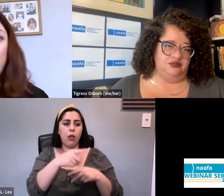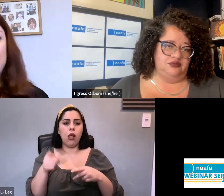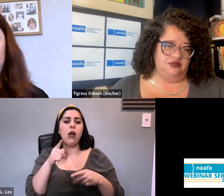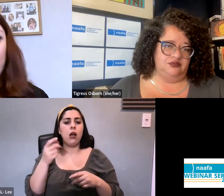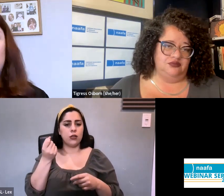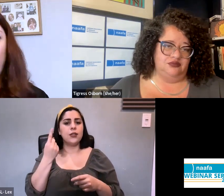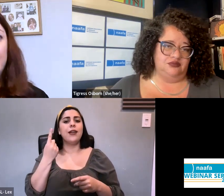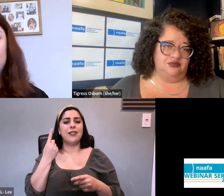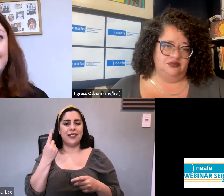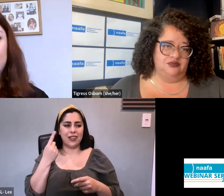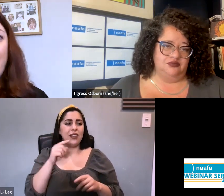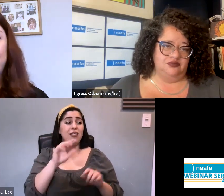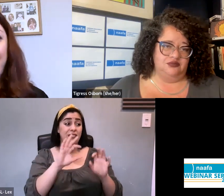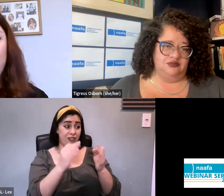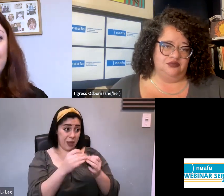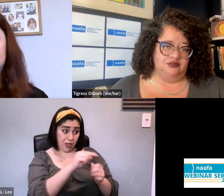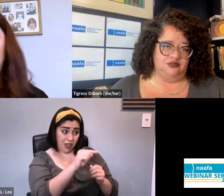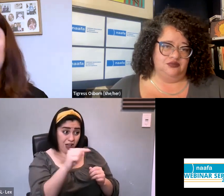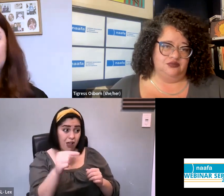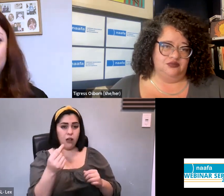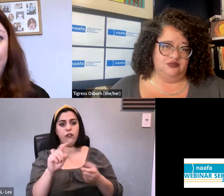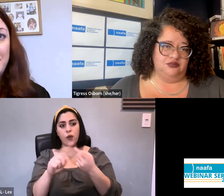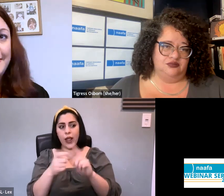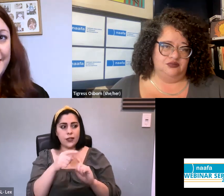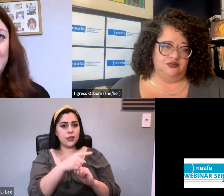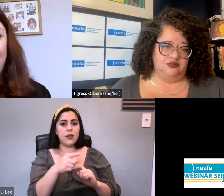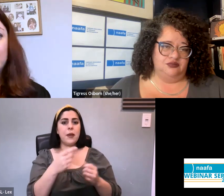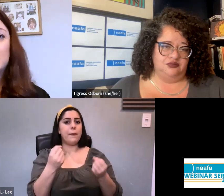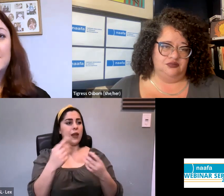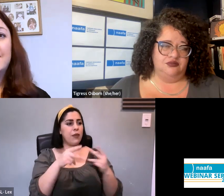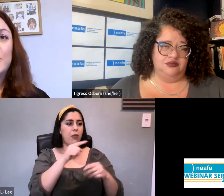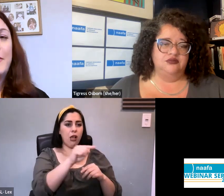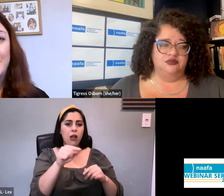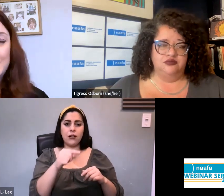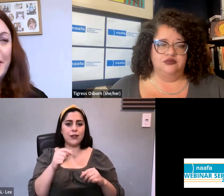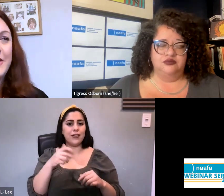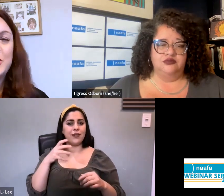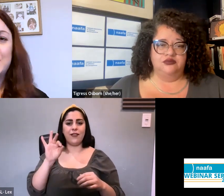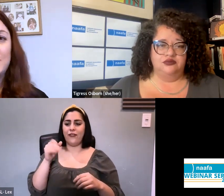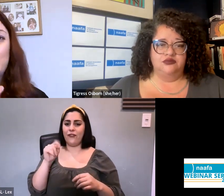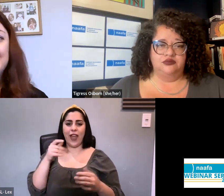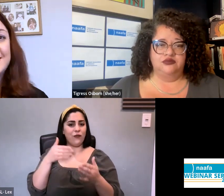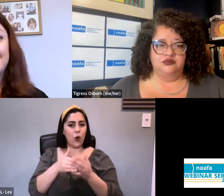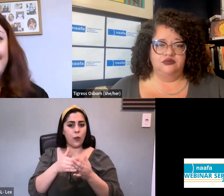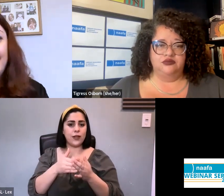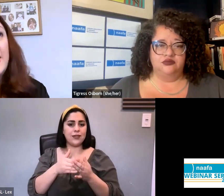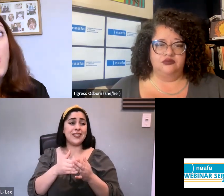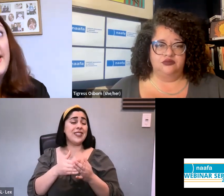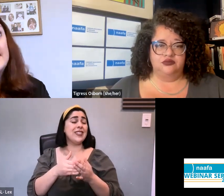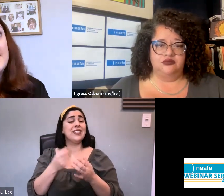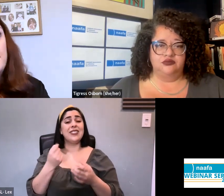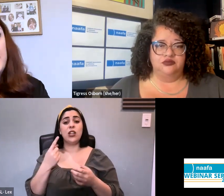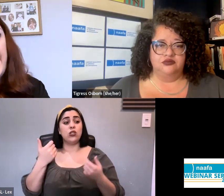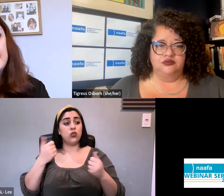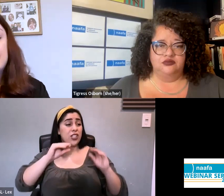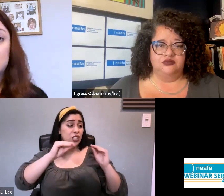it doesn't matter how hard you knock their head off the table, they may not change. Their opinions may not change, and you might,